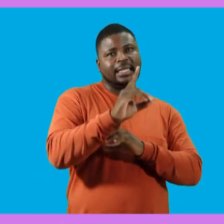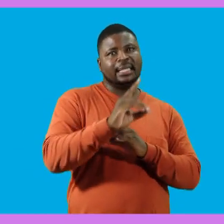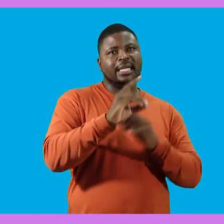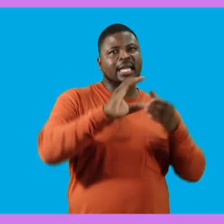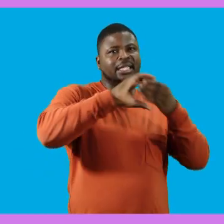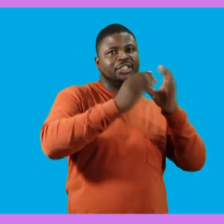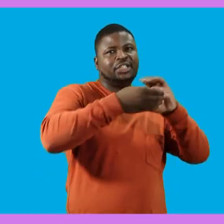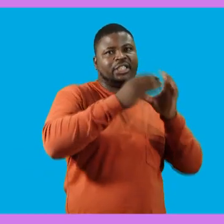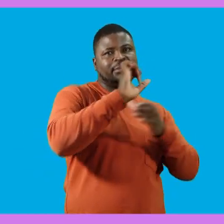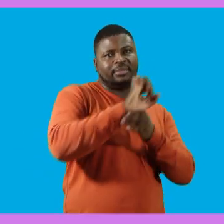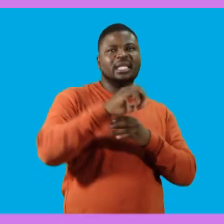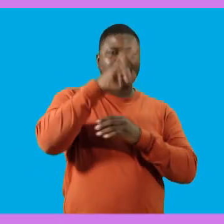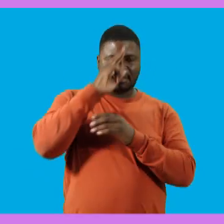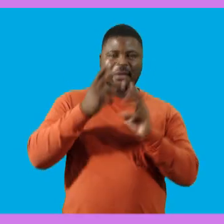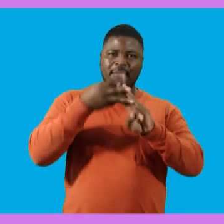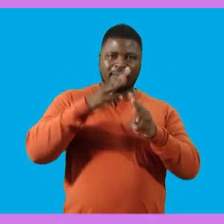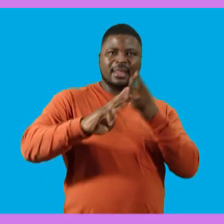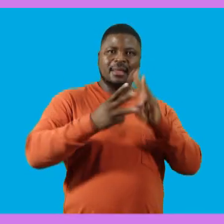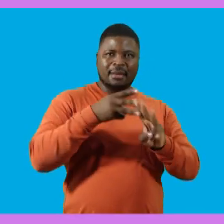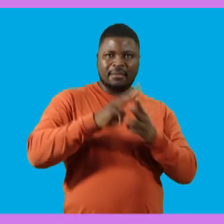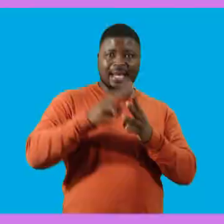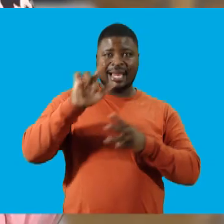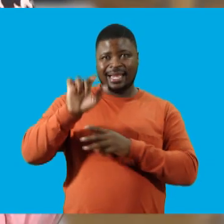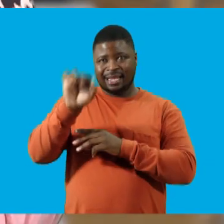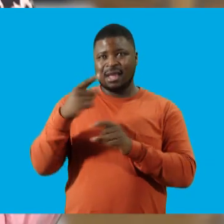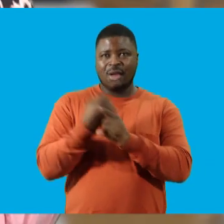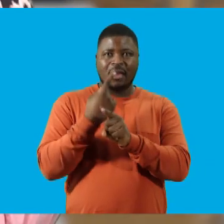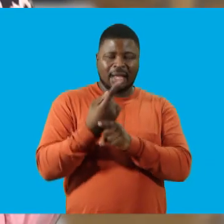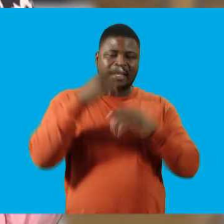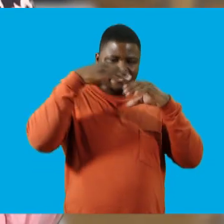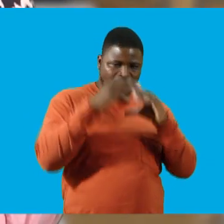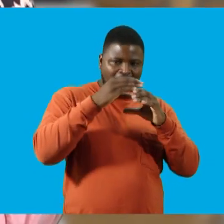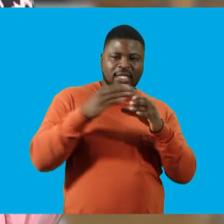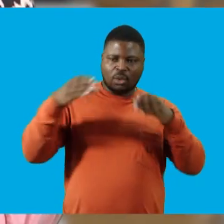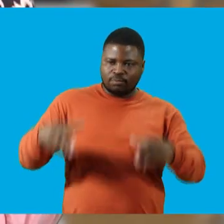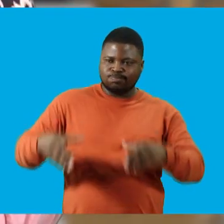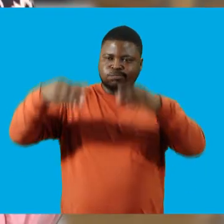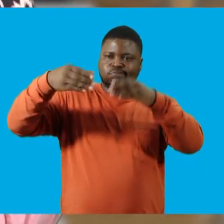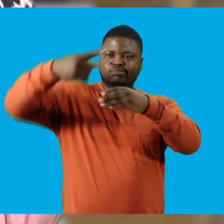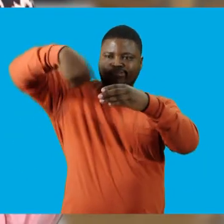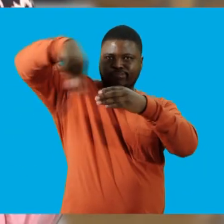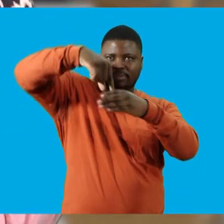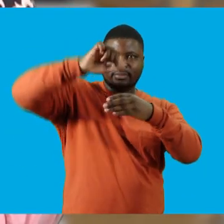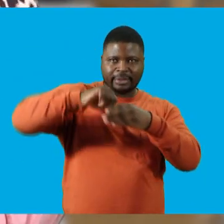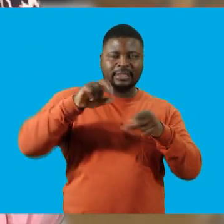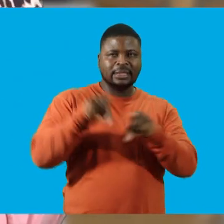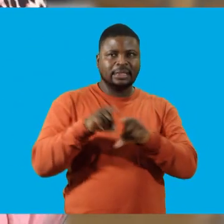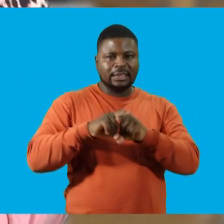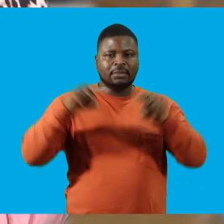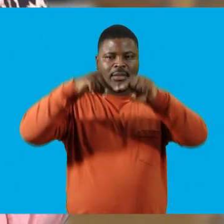shapes. Remember, in mathematical literacy, we mostly work with the cylinder and the rectangular